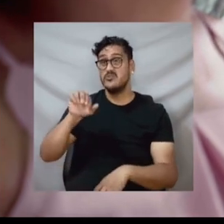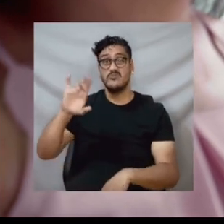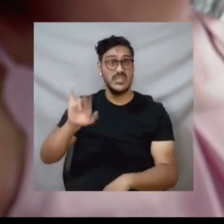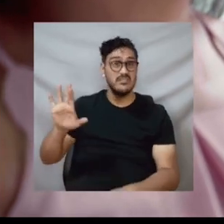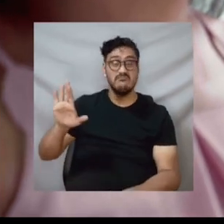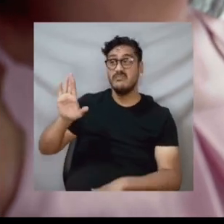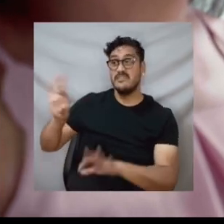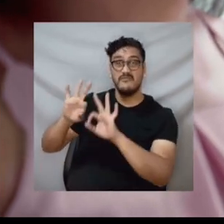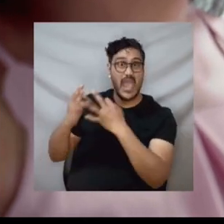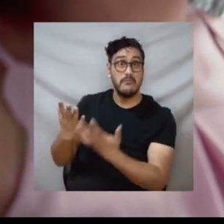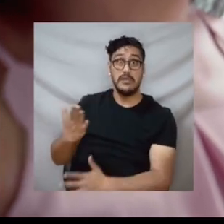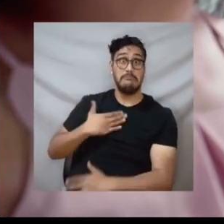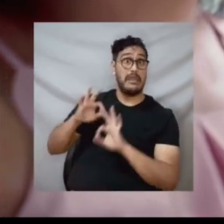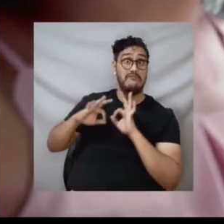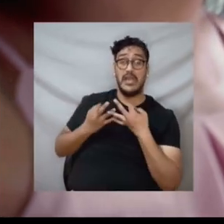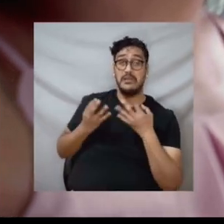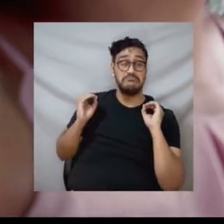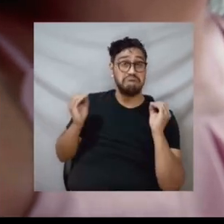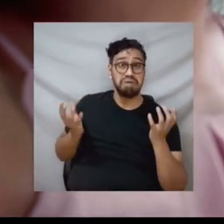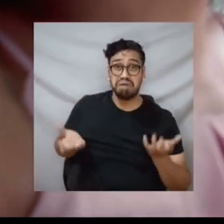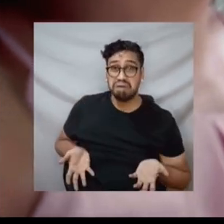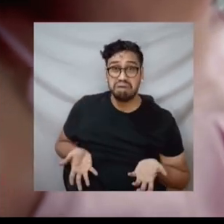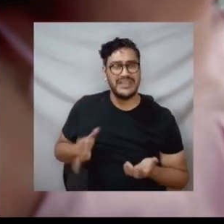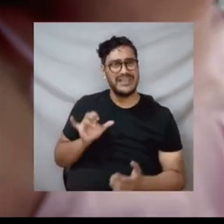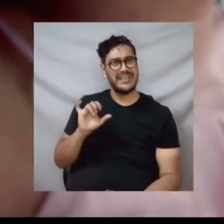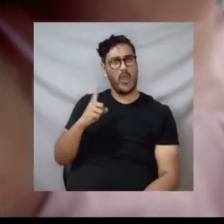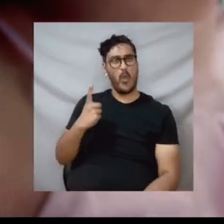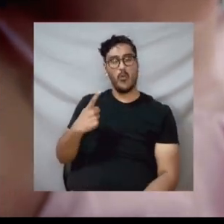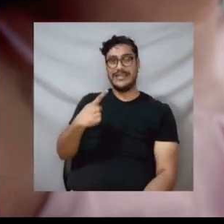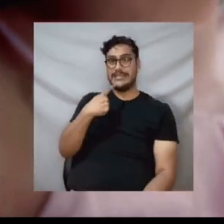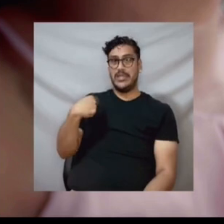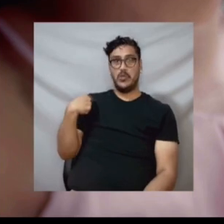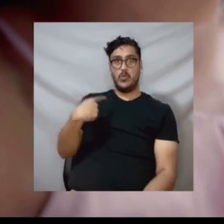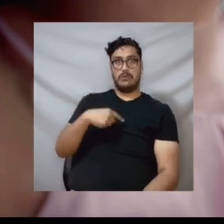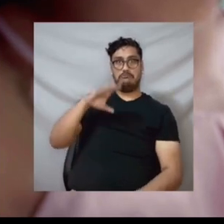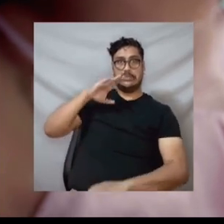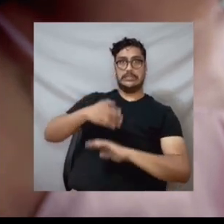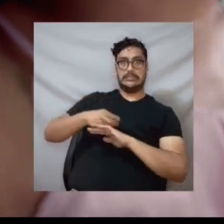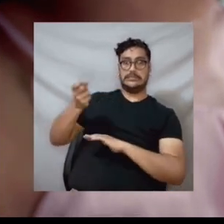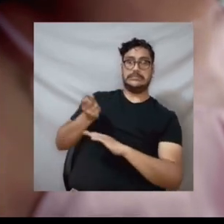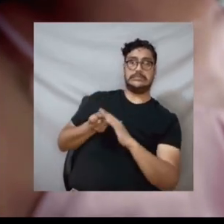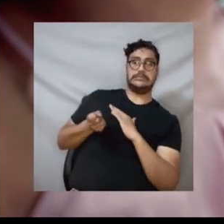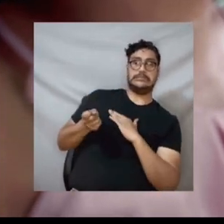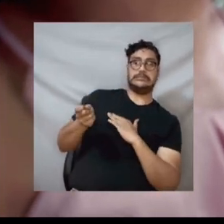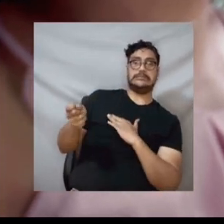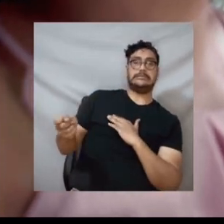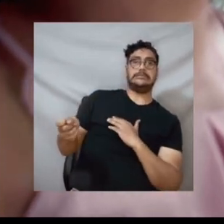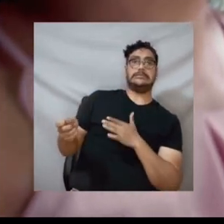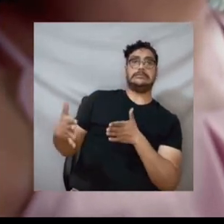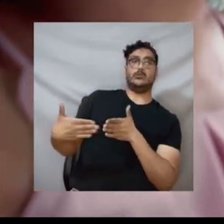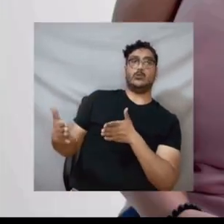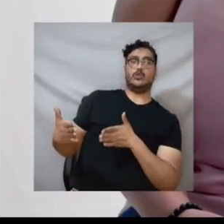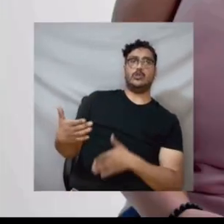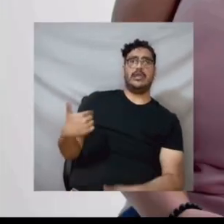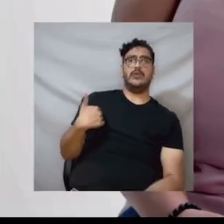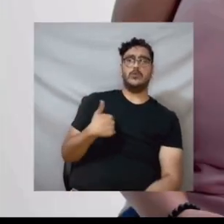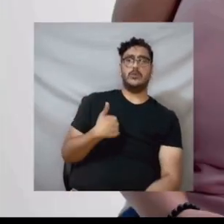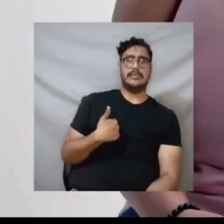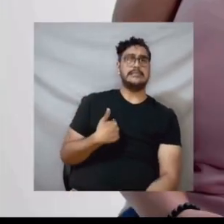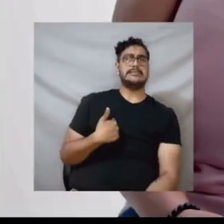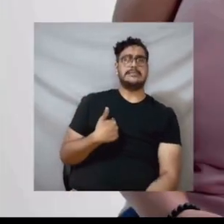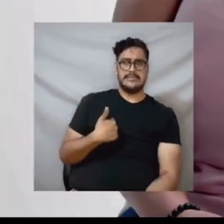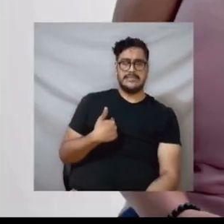and that's kind of what i meant by we always tend to put richie in the corner and that was just not cool you know we caught that they did try